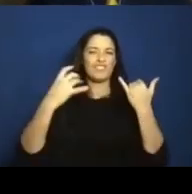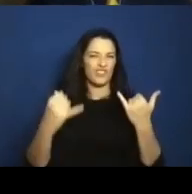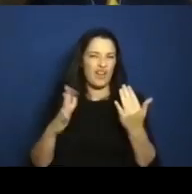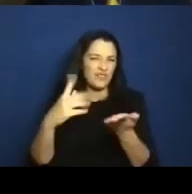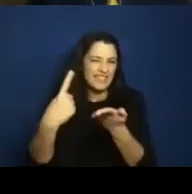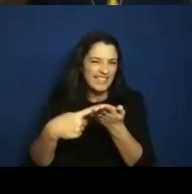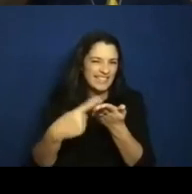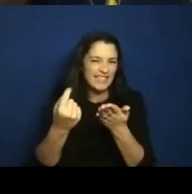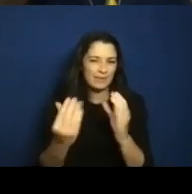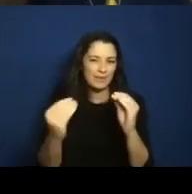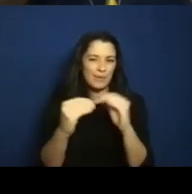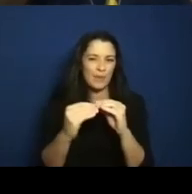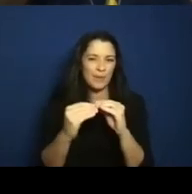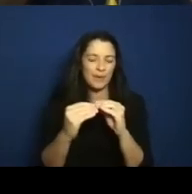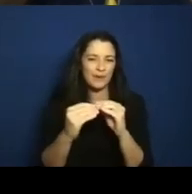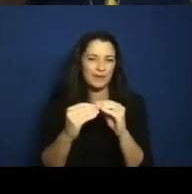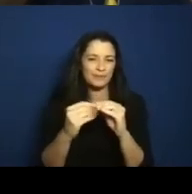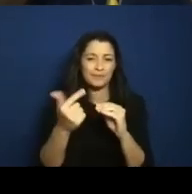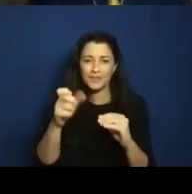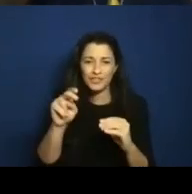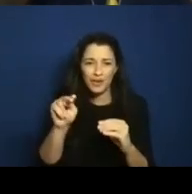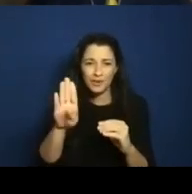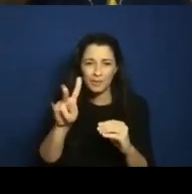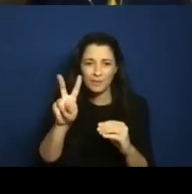little bit. You know, General Bivens, certainly you've been